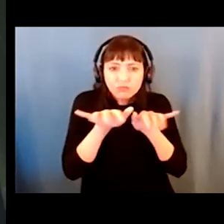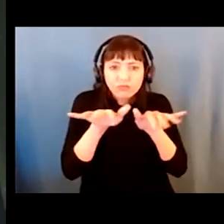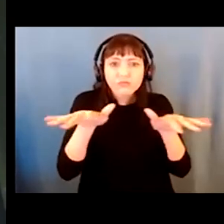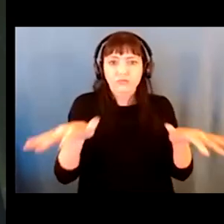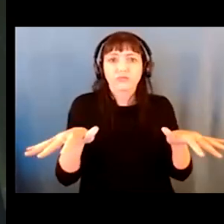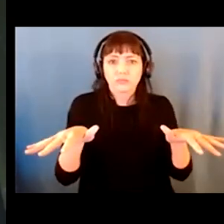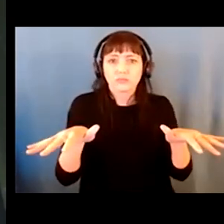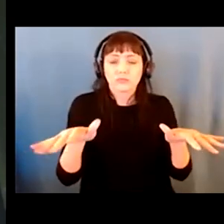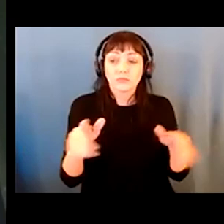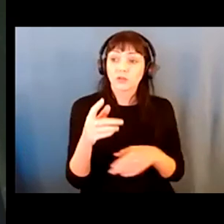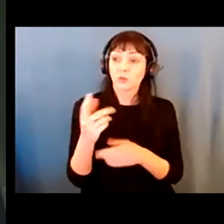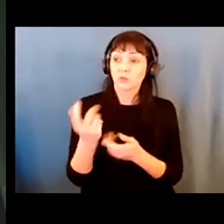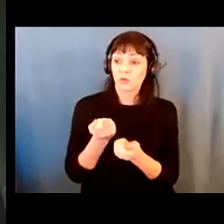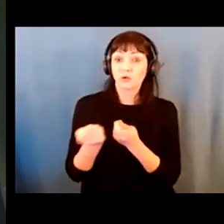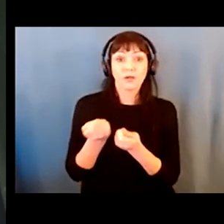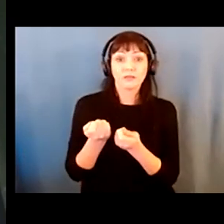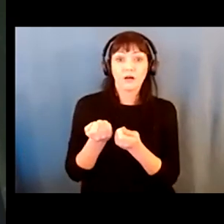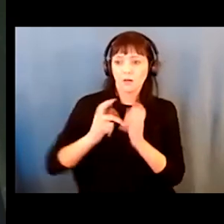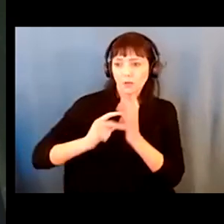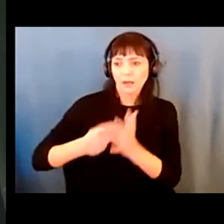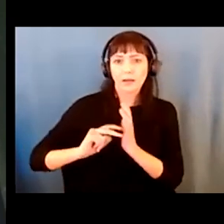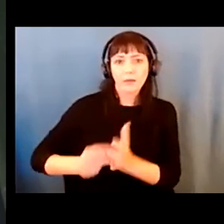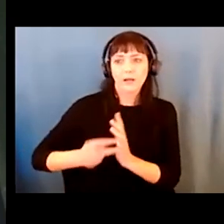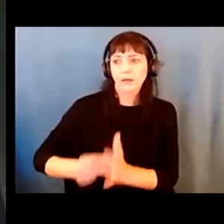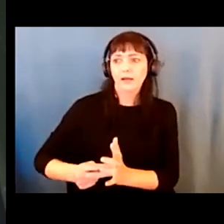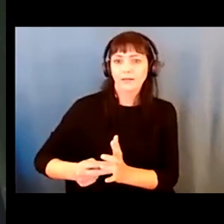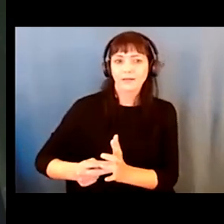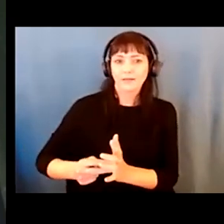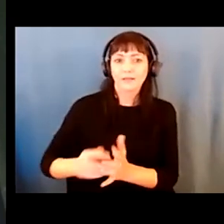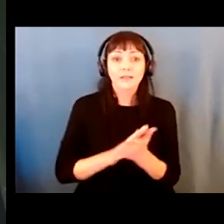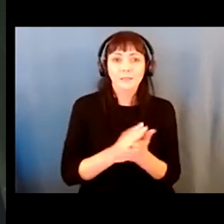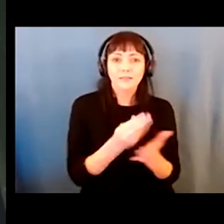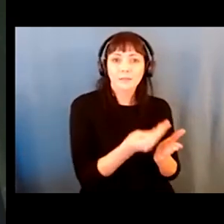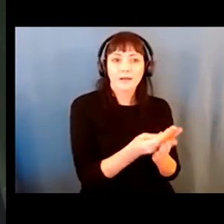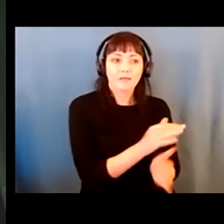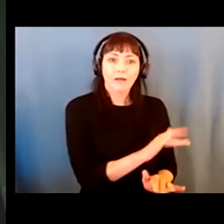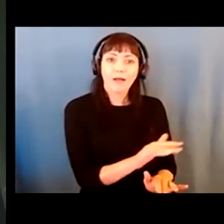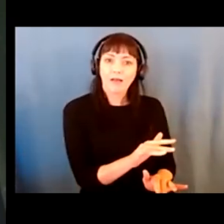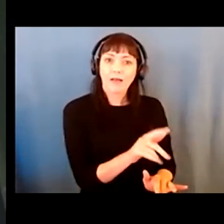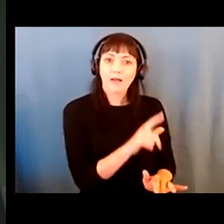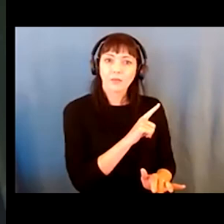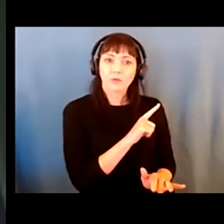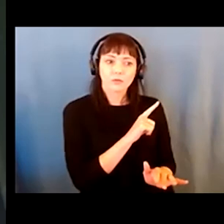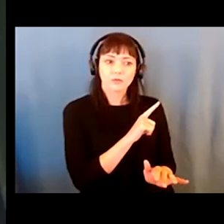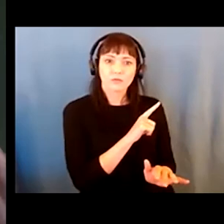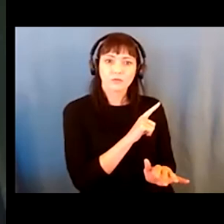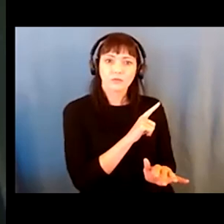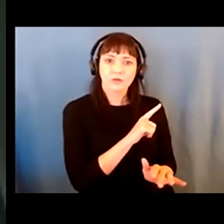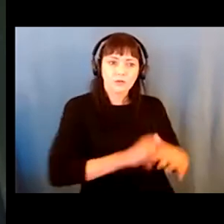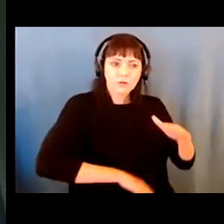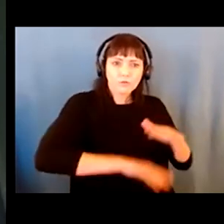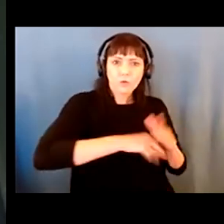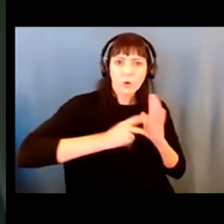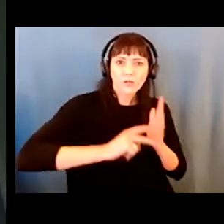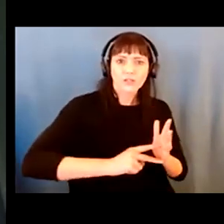exhibition together, the funding is there to build these things in because other people have helped that happen. So it's, we've got to work